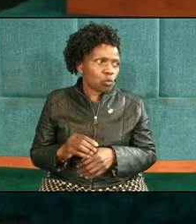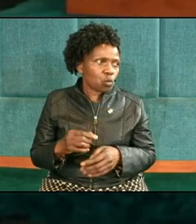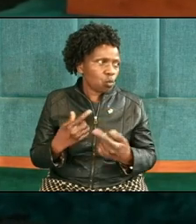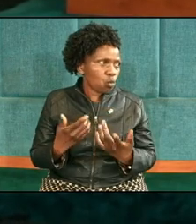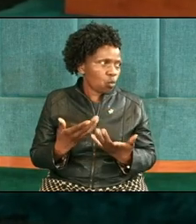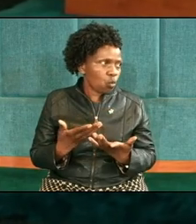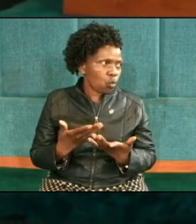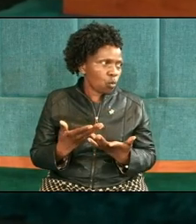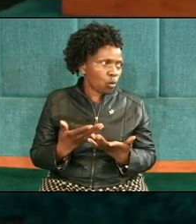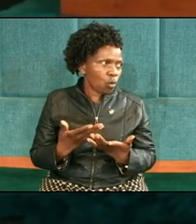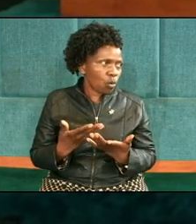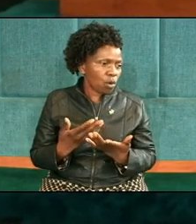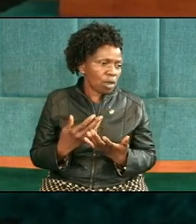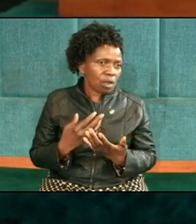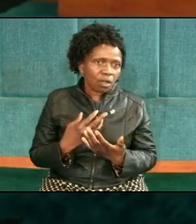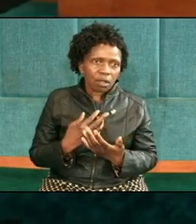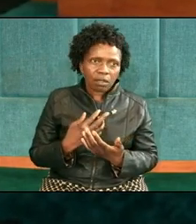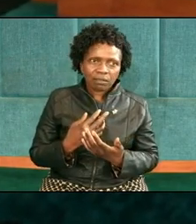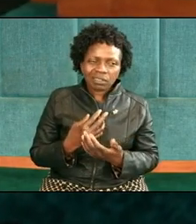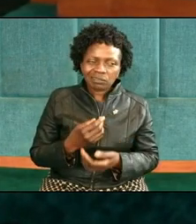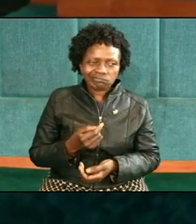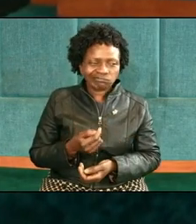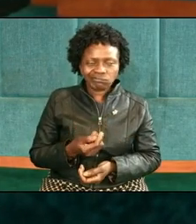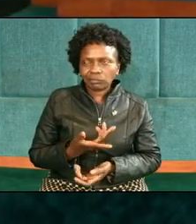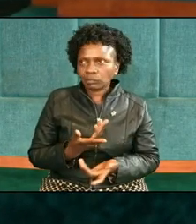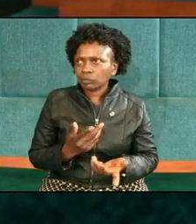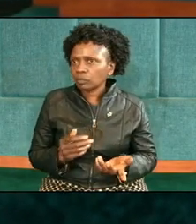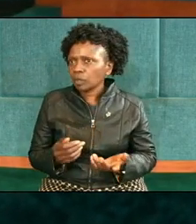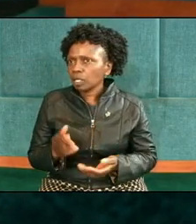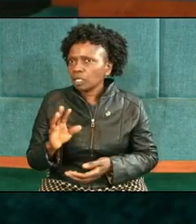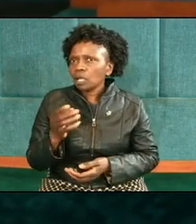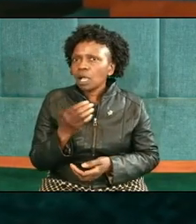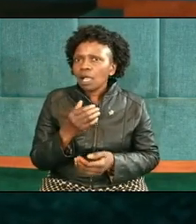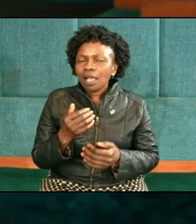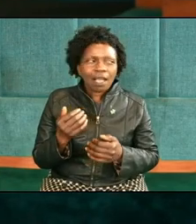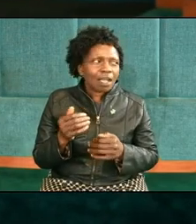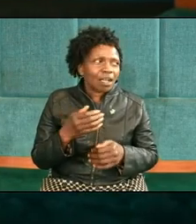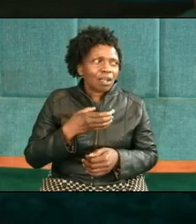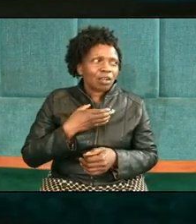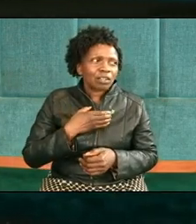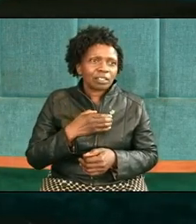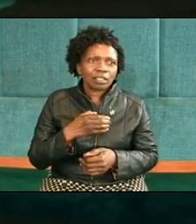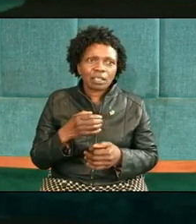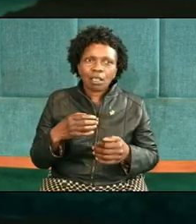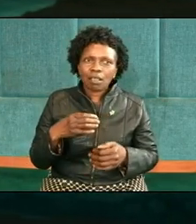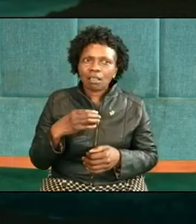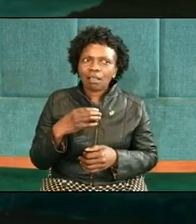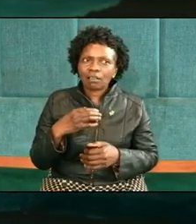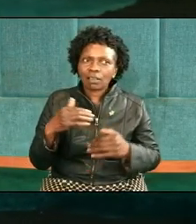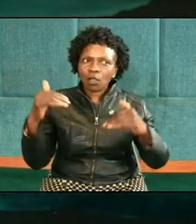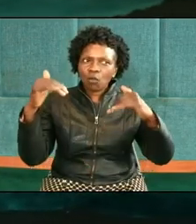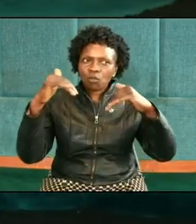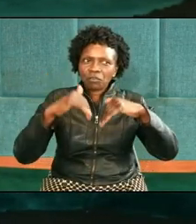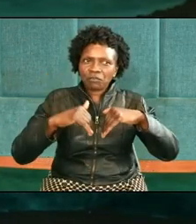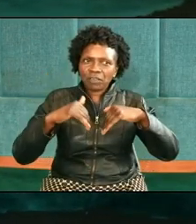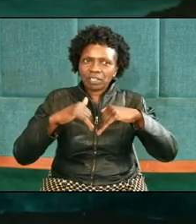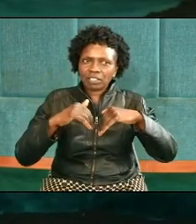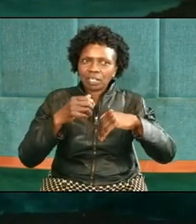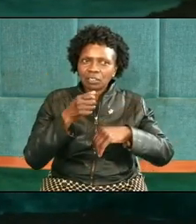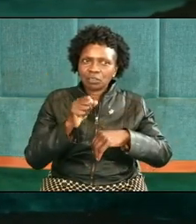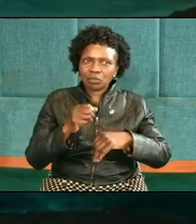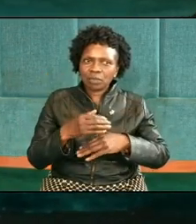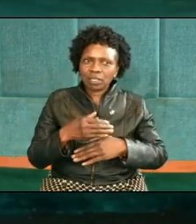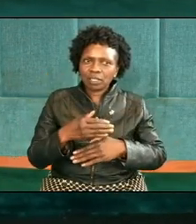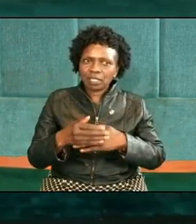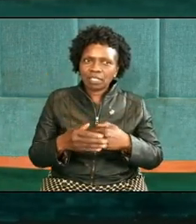health ministries director for my home conference, the Cayman Islands Conference, and also my